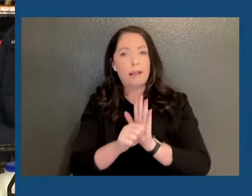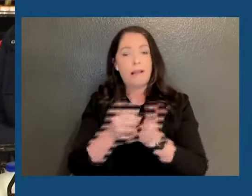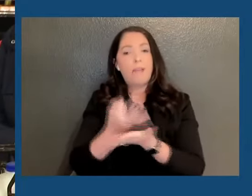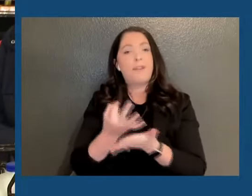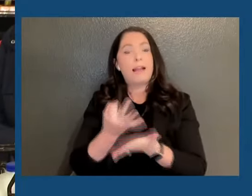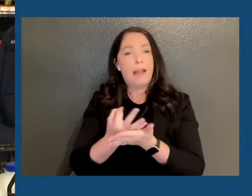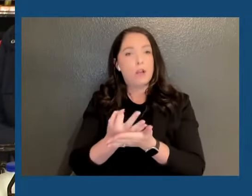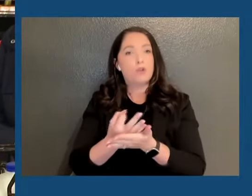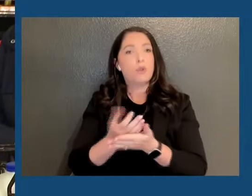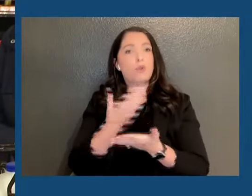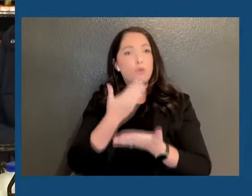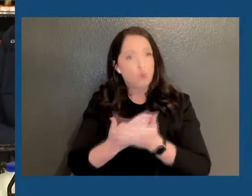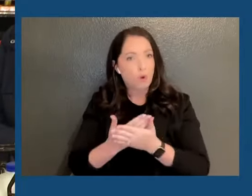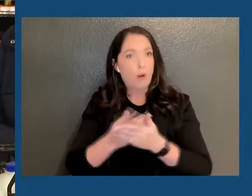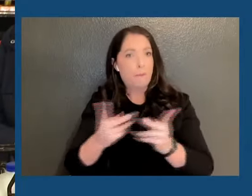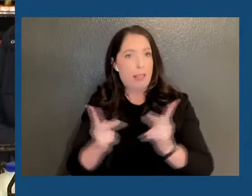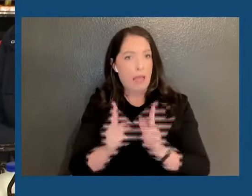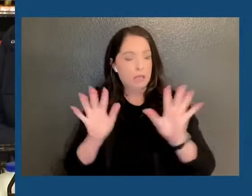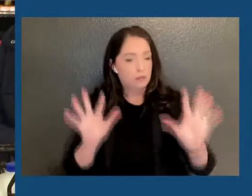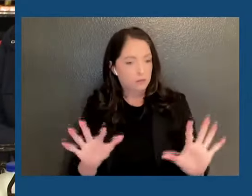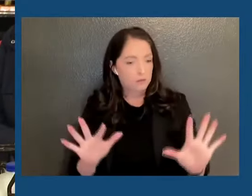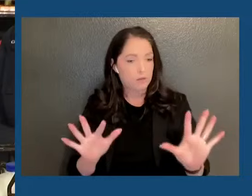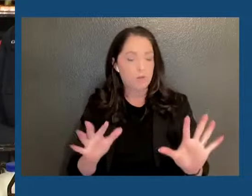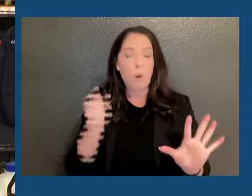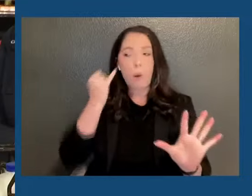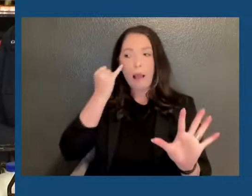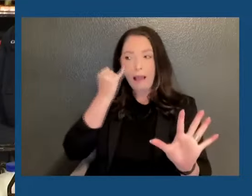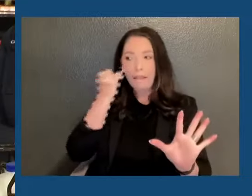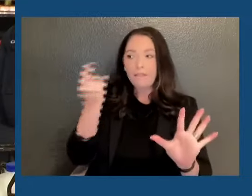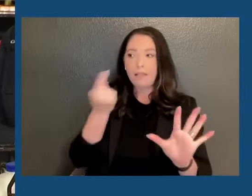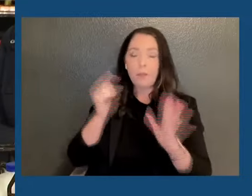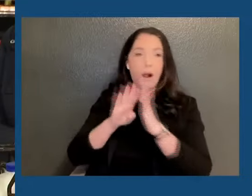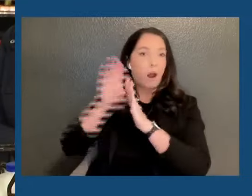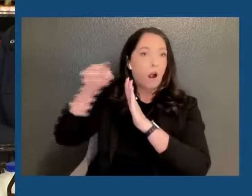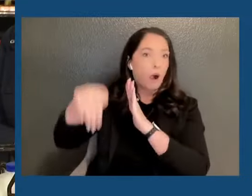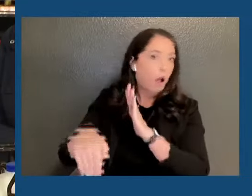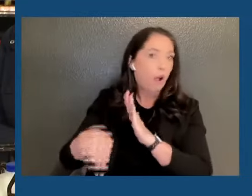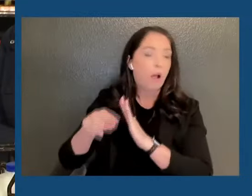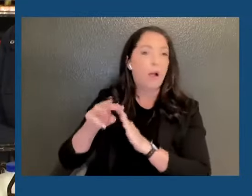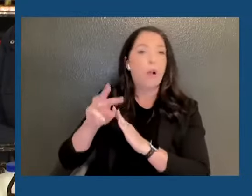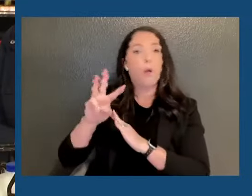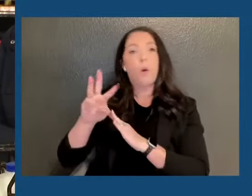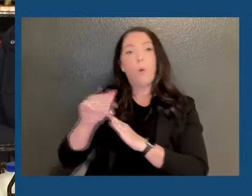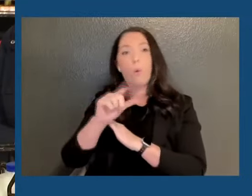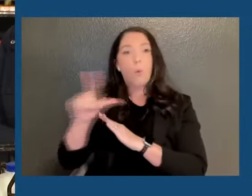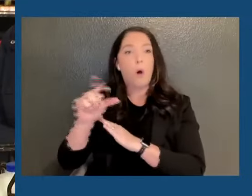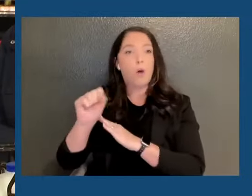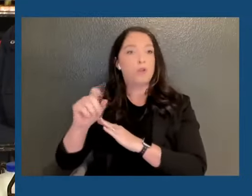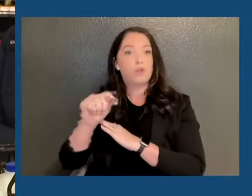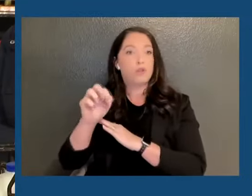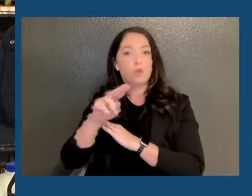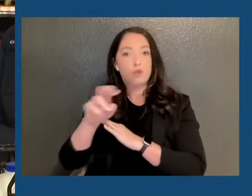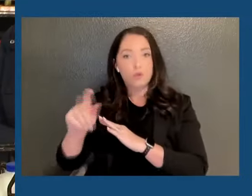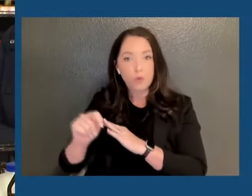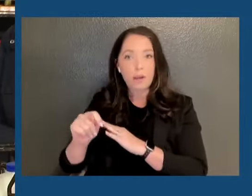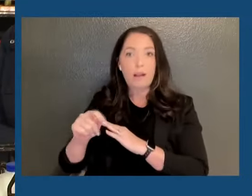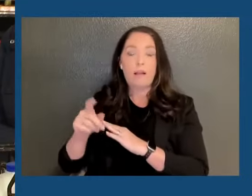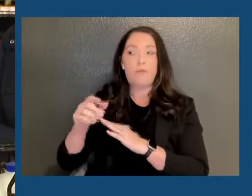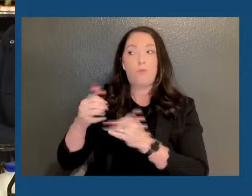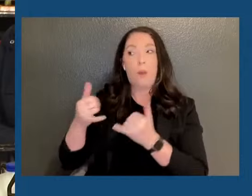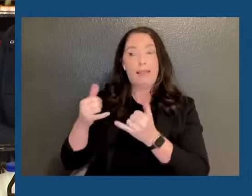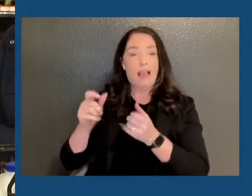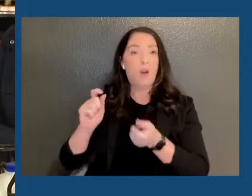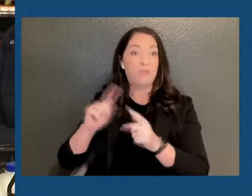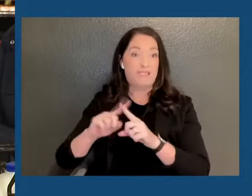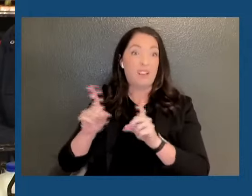can handle a downturn. Wall Street has a different dynamic than we're experiencing right now.